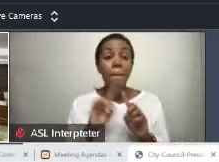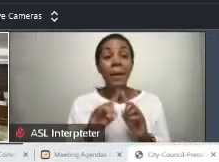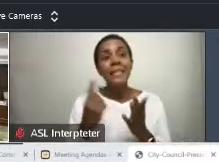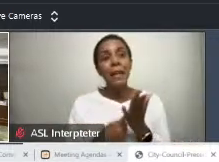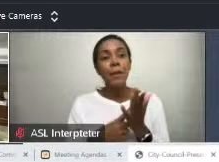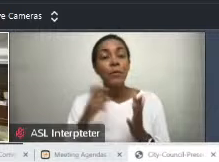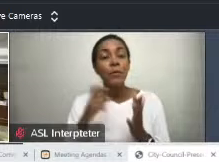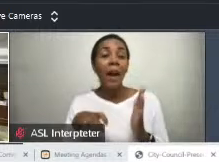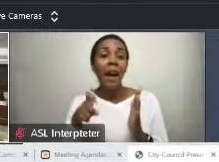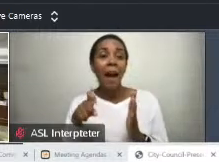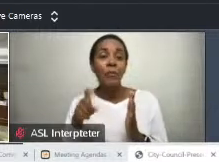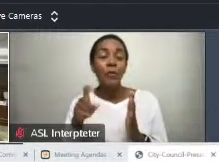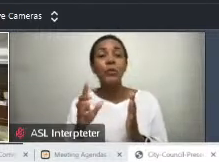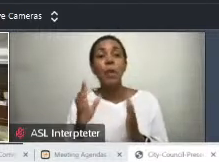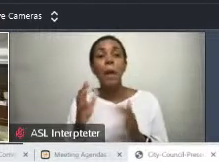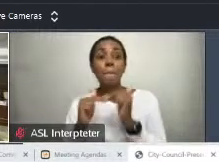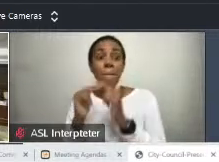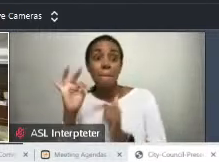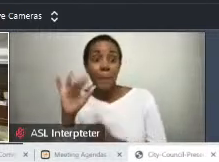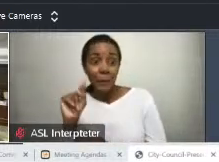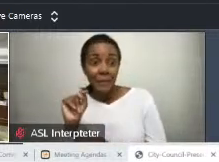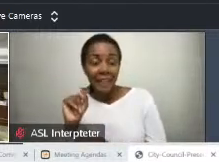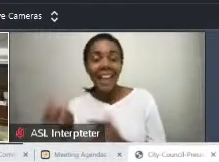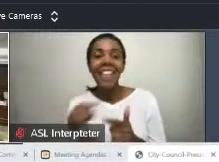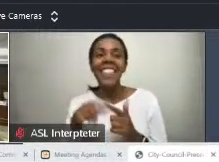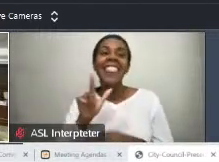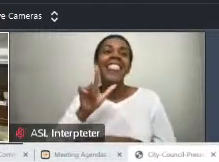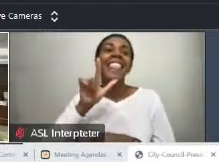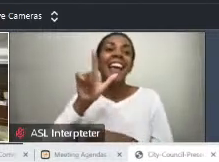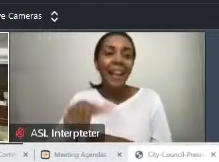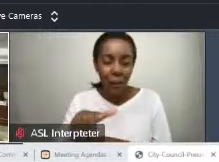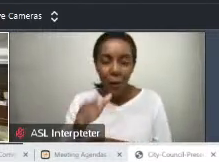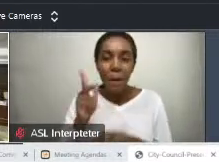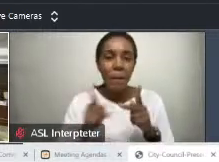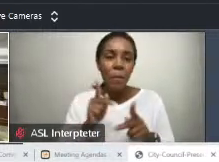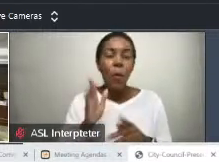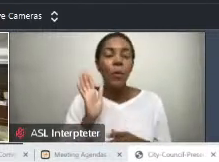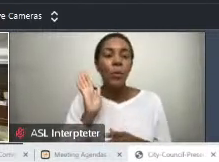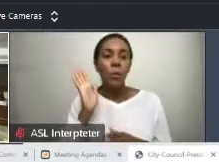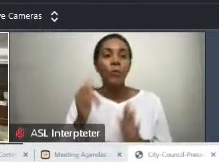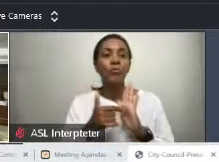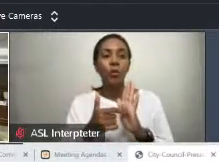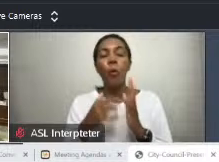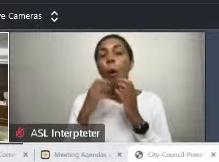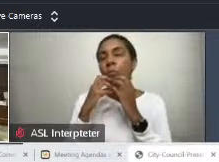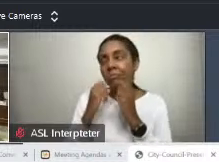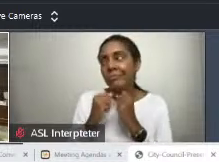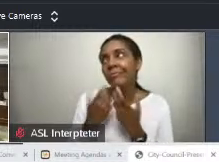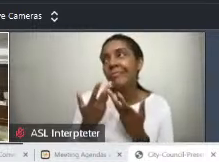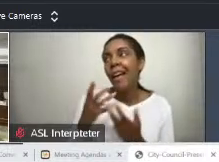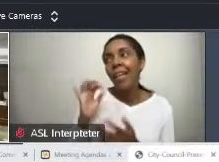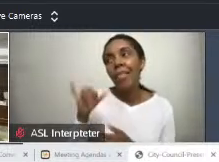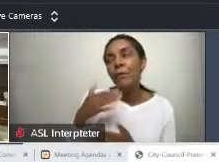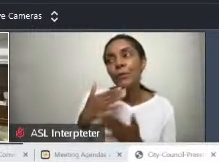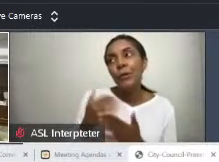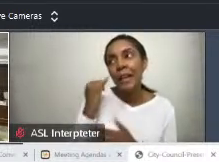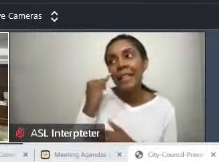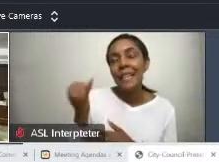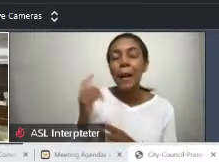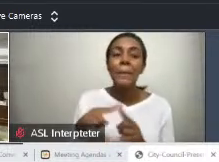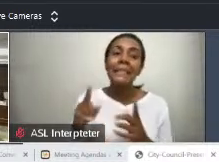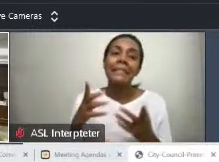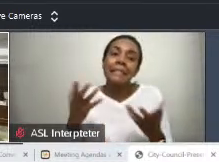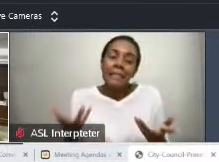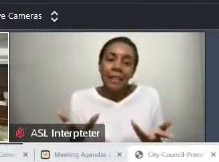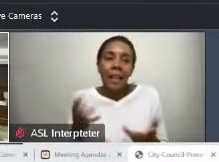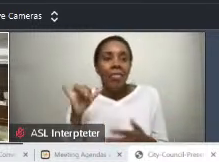well, you know, I know I was against this, but I'm really appreciative that you guys did this. So again, this is why I'm really haven't come down where I'm at,